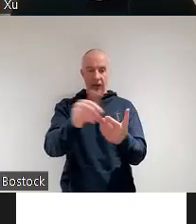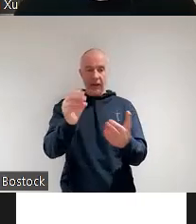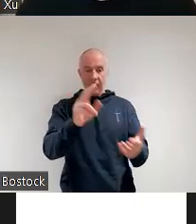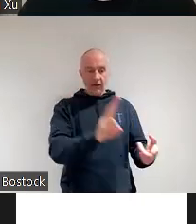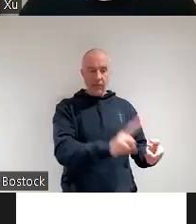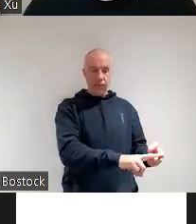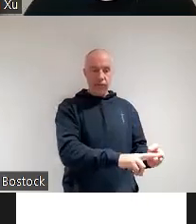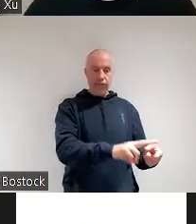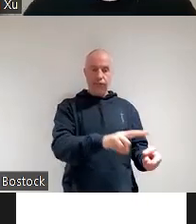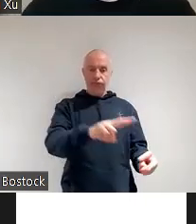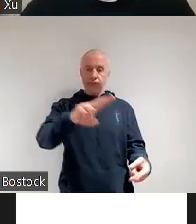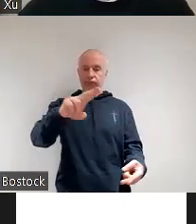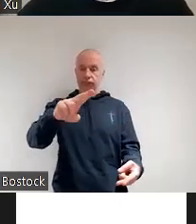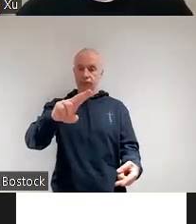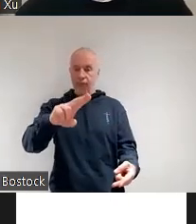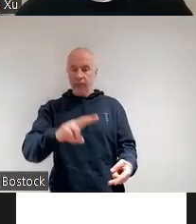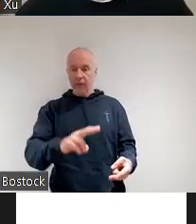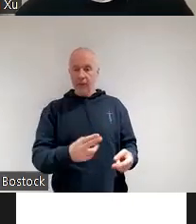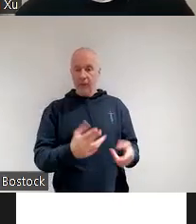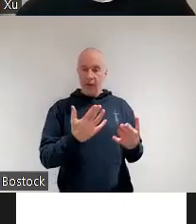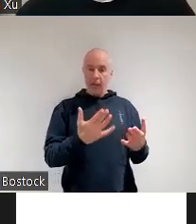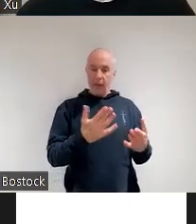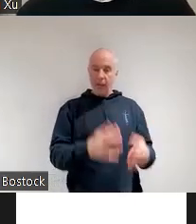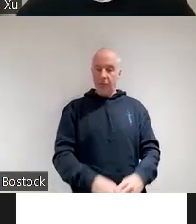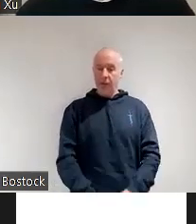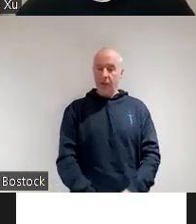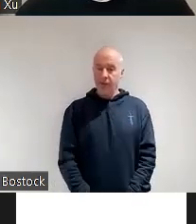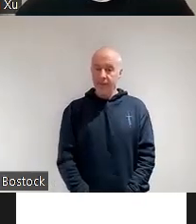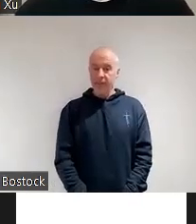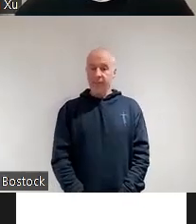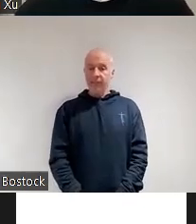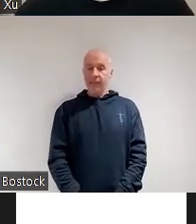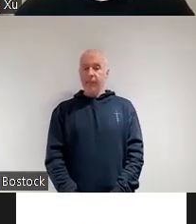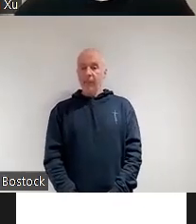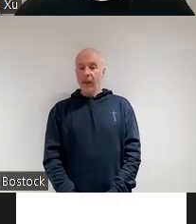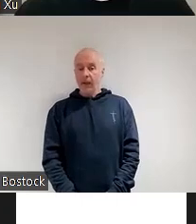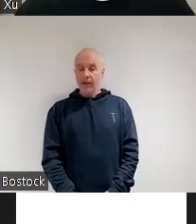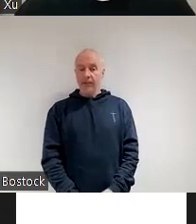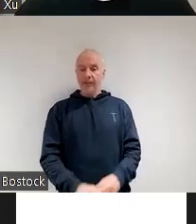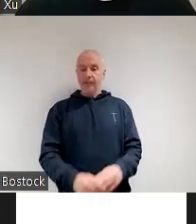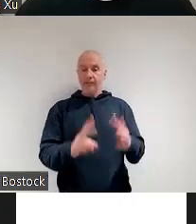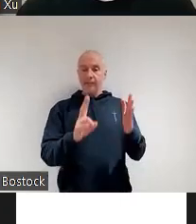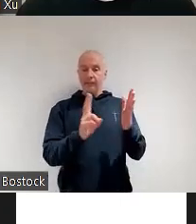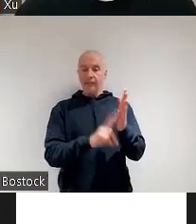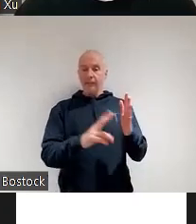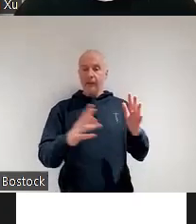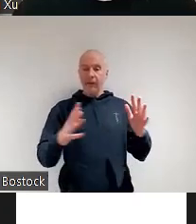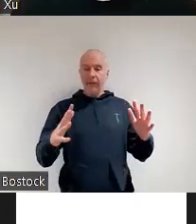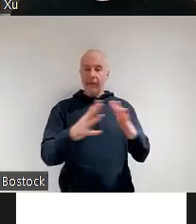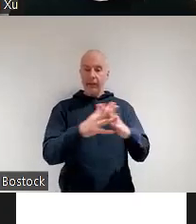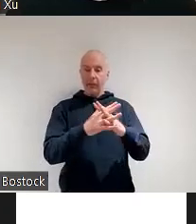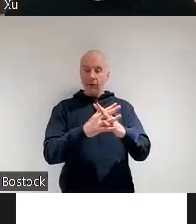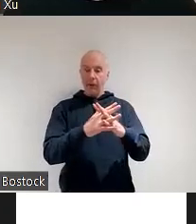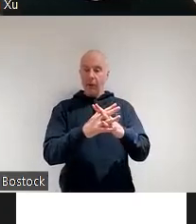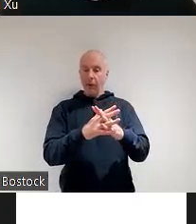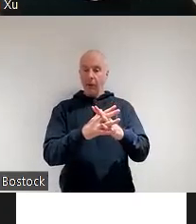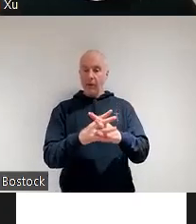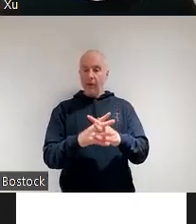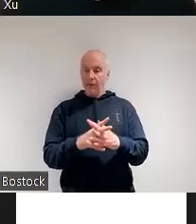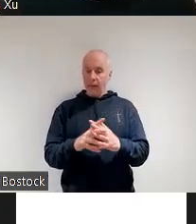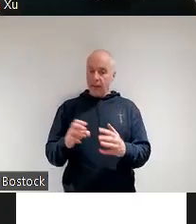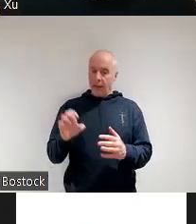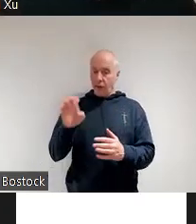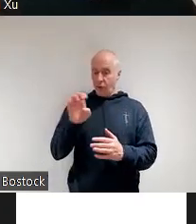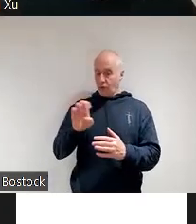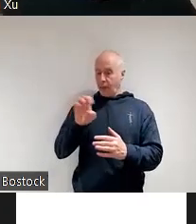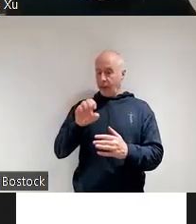car manufacturers at the moment on battery electrical vehicle. Volkswagen probably is one of the European car manufacturers